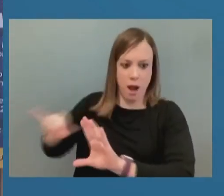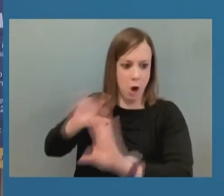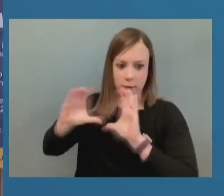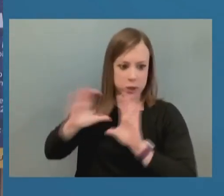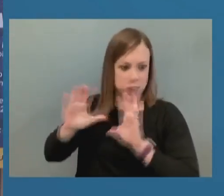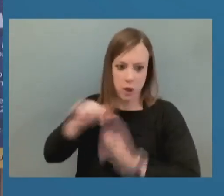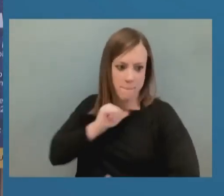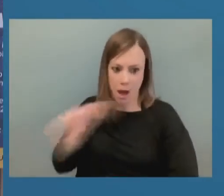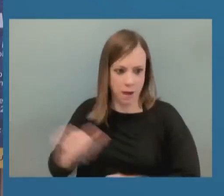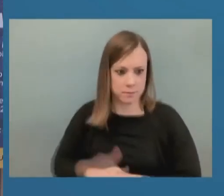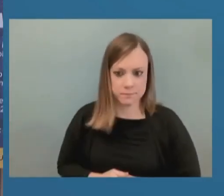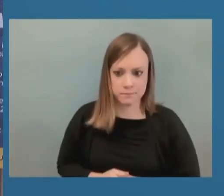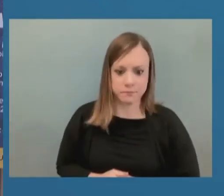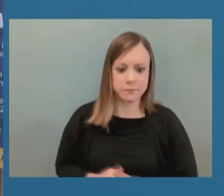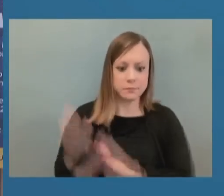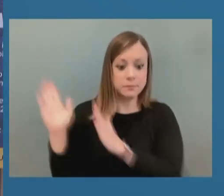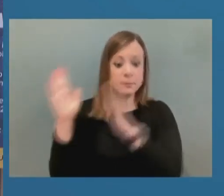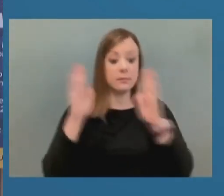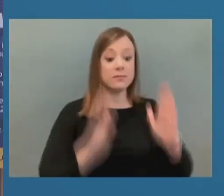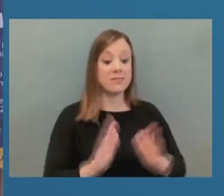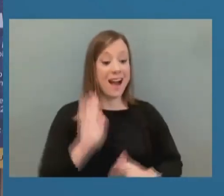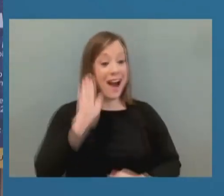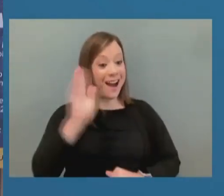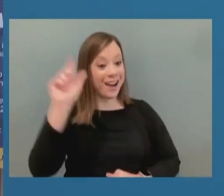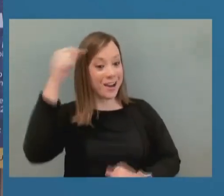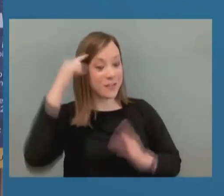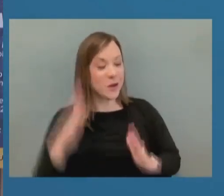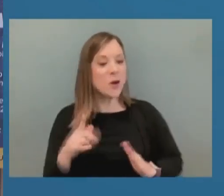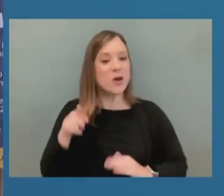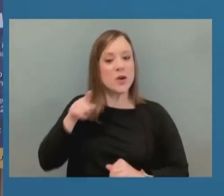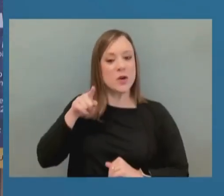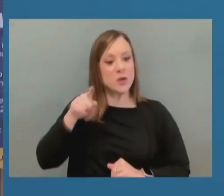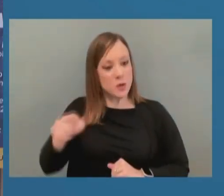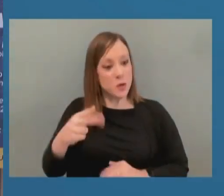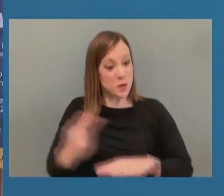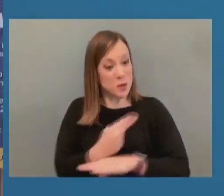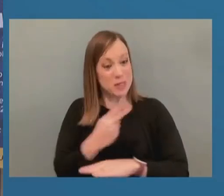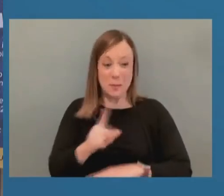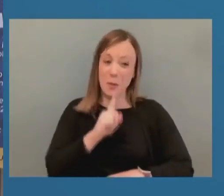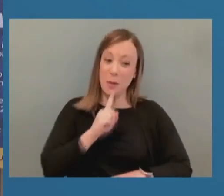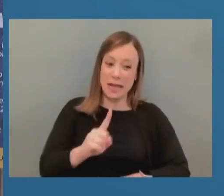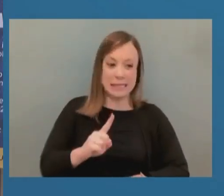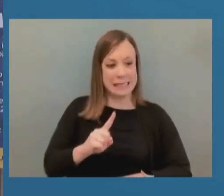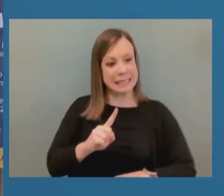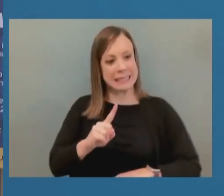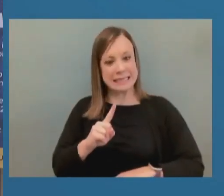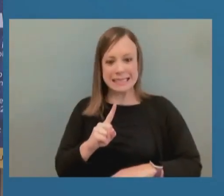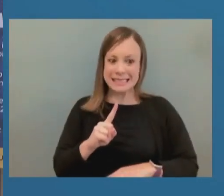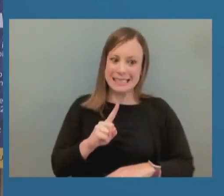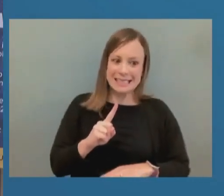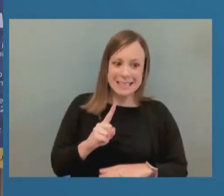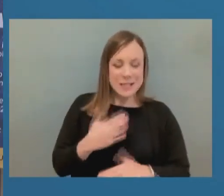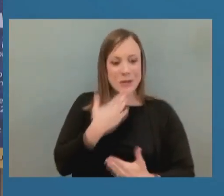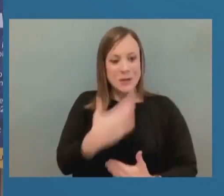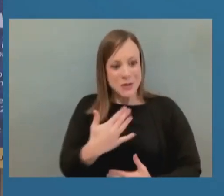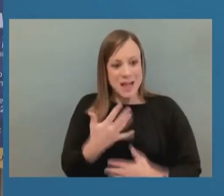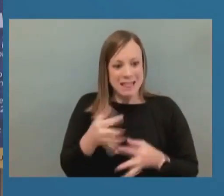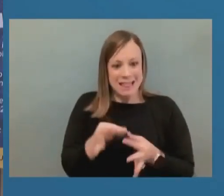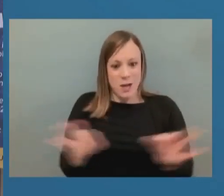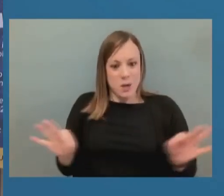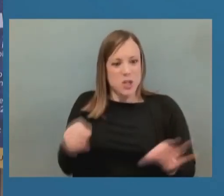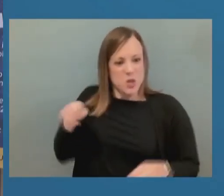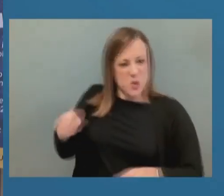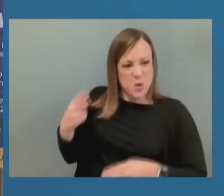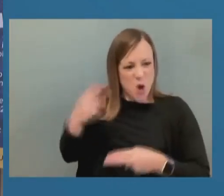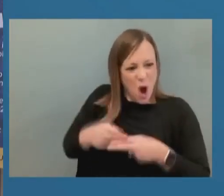use some pretty fiery language, perhaps the strongest that I've heard you use since Trump became president. You called this an attack on